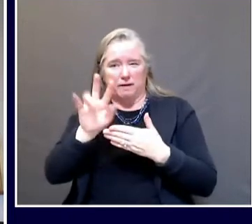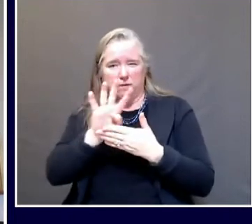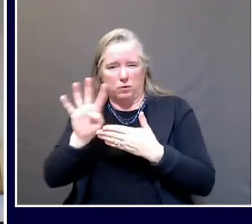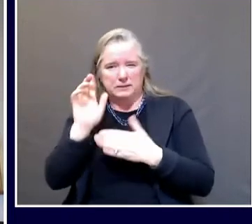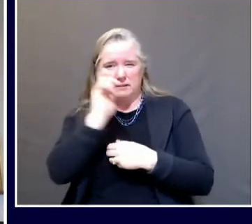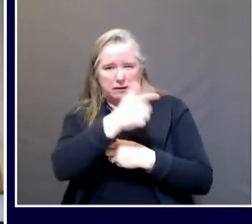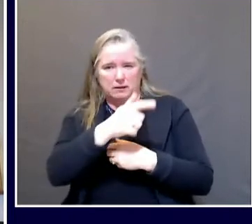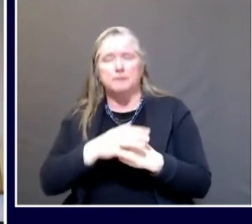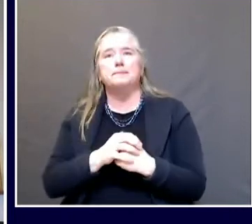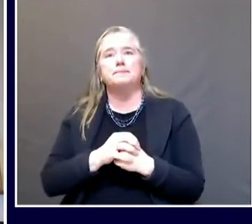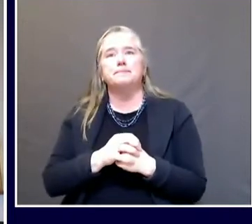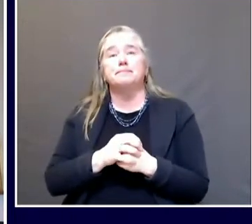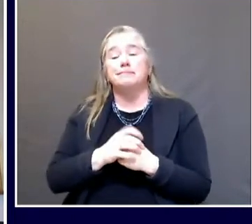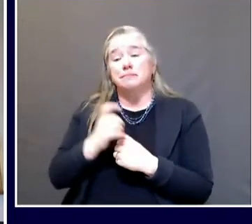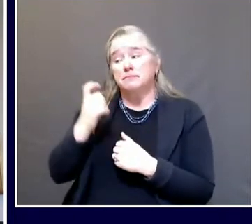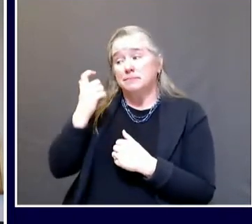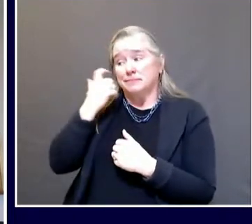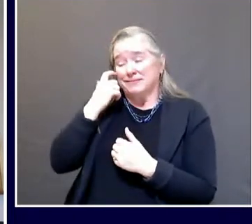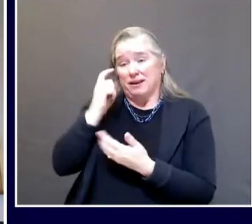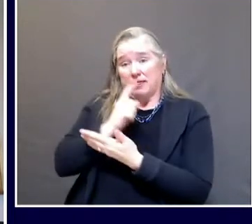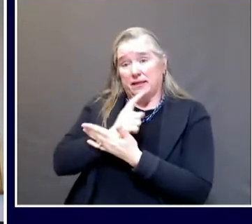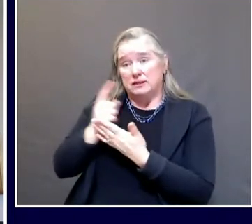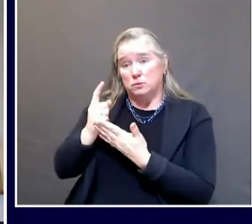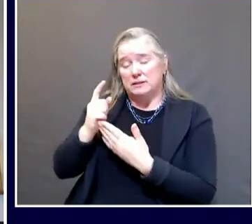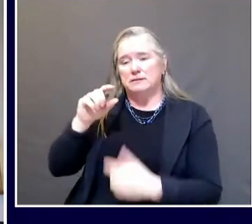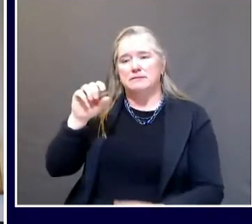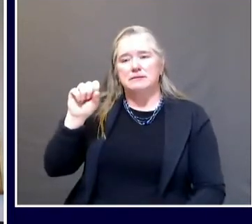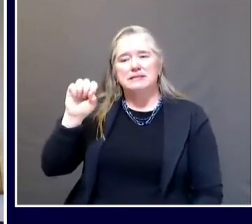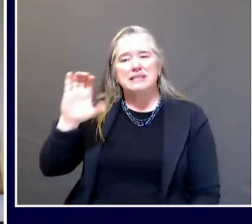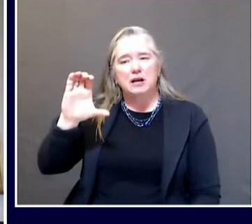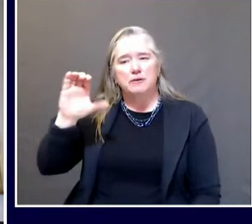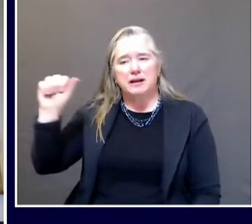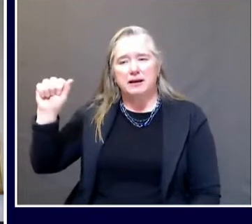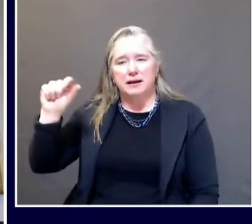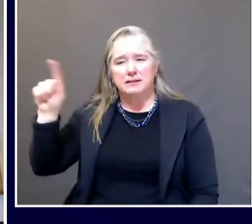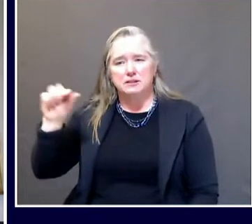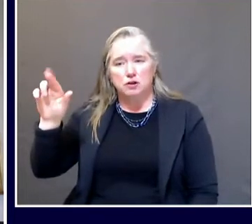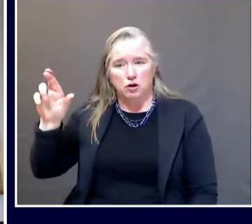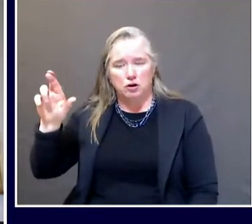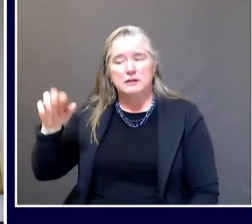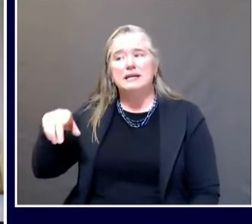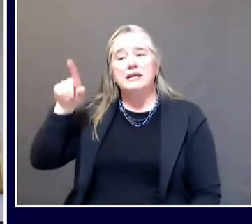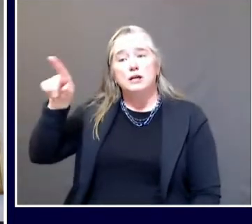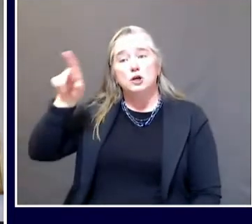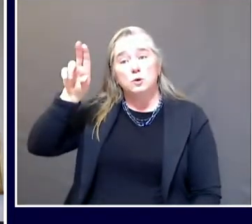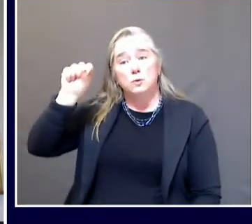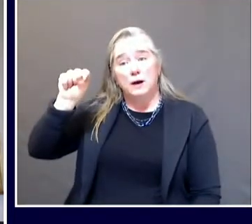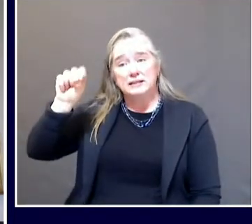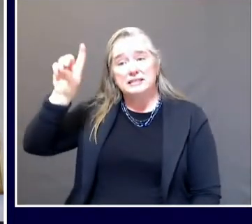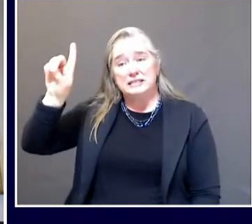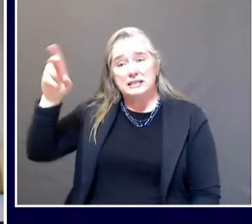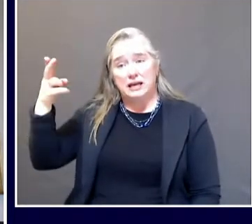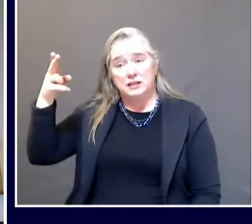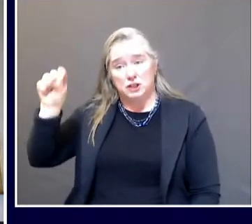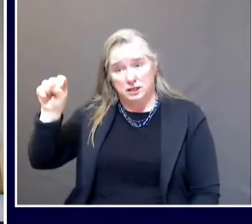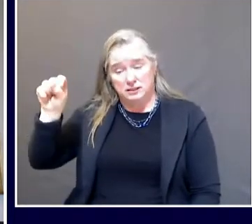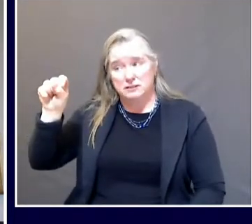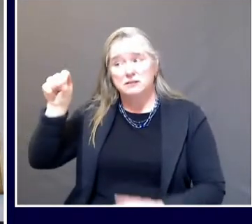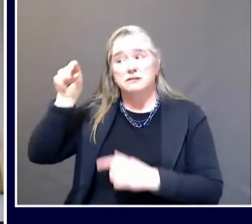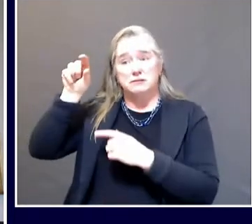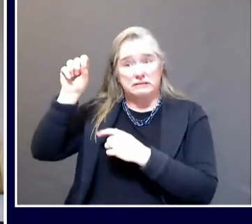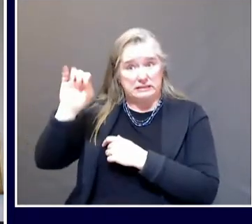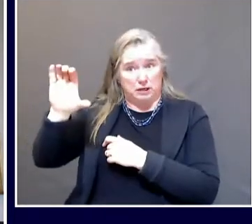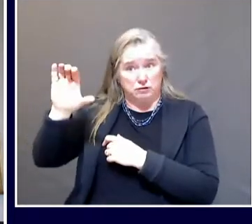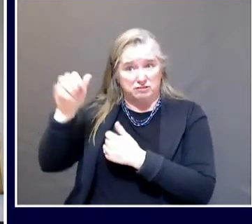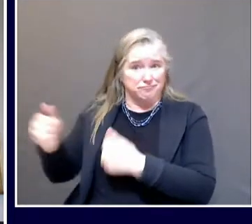Earlier this week, Secretary Azar, the Secretary of the United States Department of Health and Human Services,